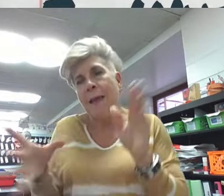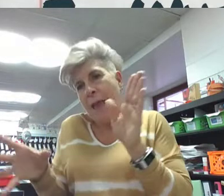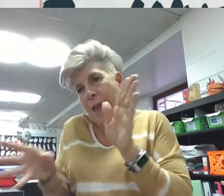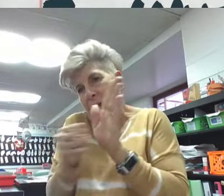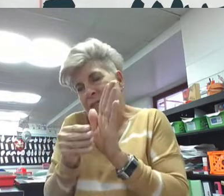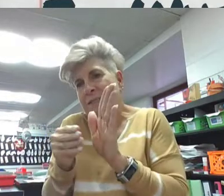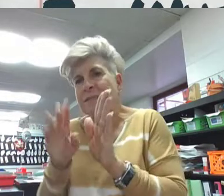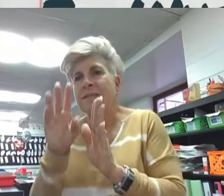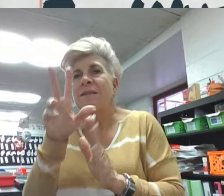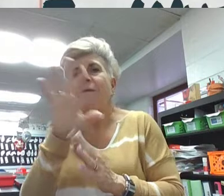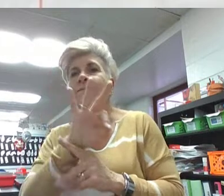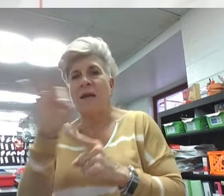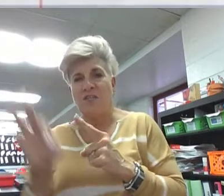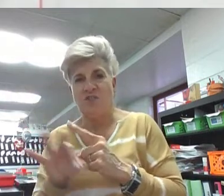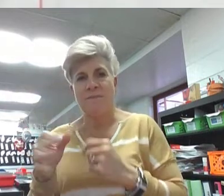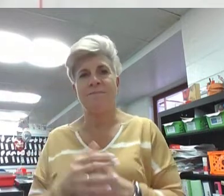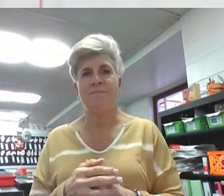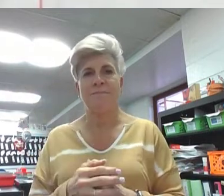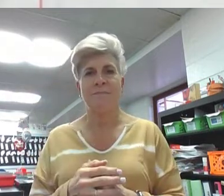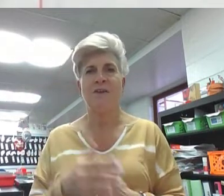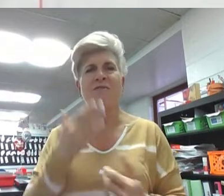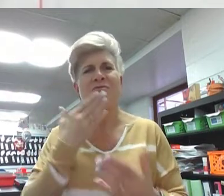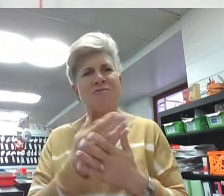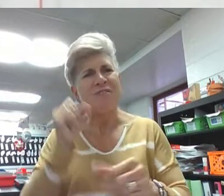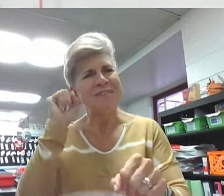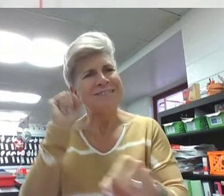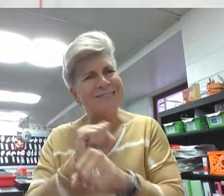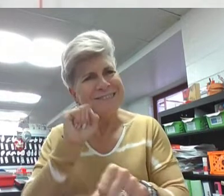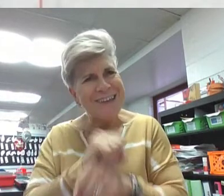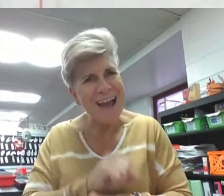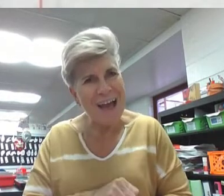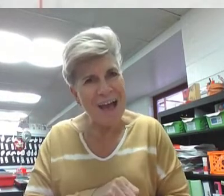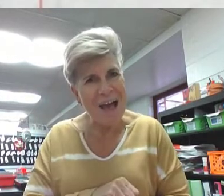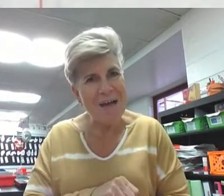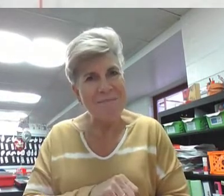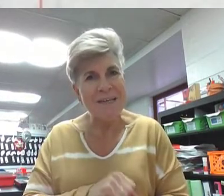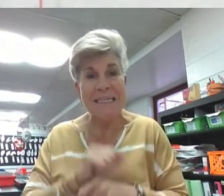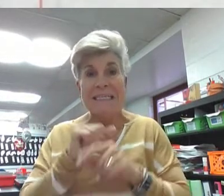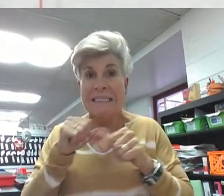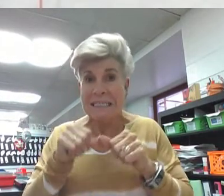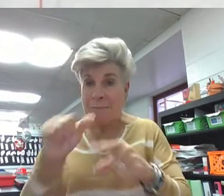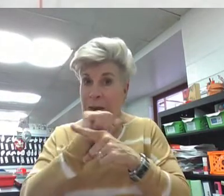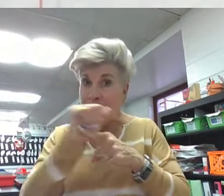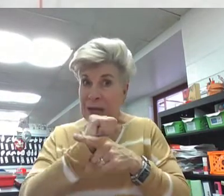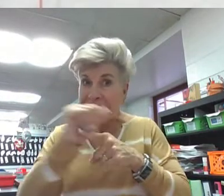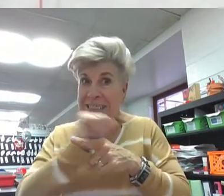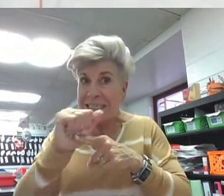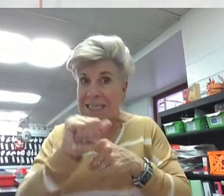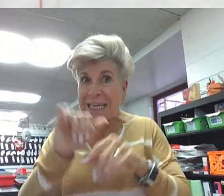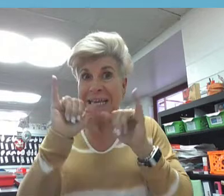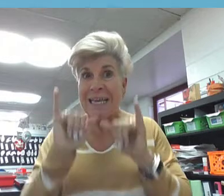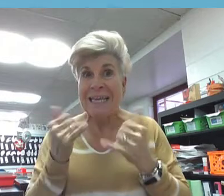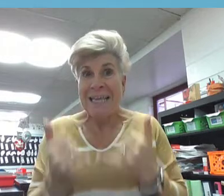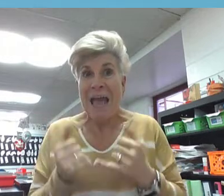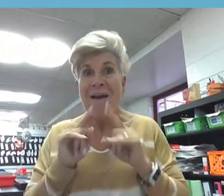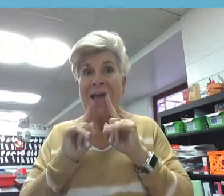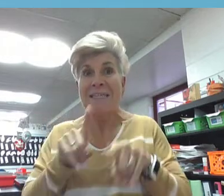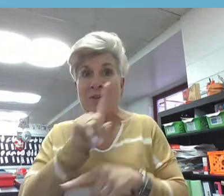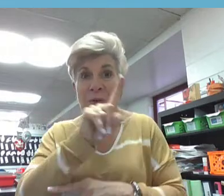to the fraction that you have left. Great job, everyone! Keep practicing!